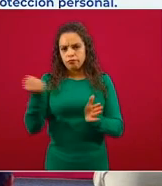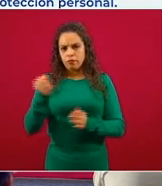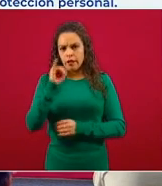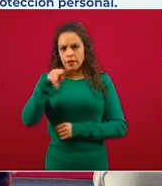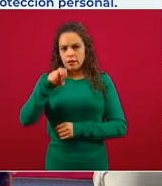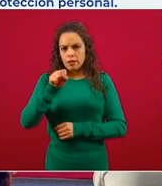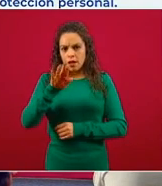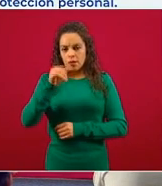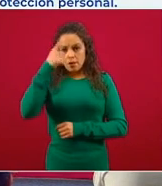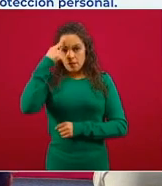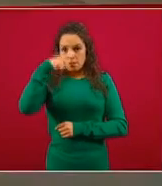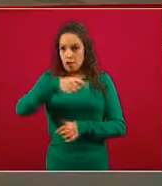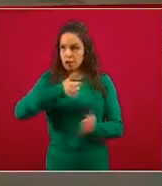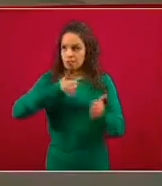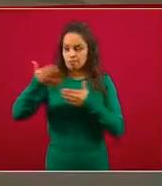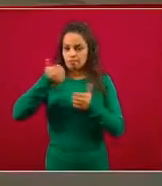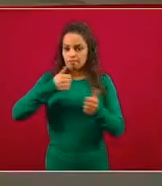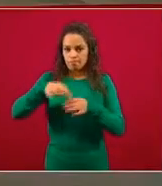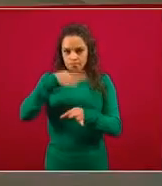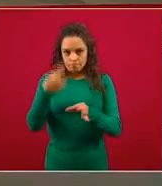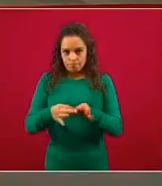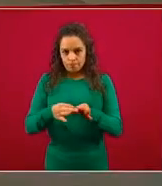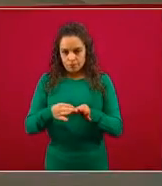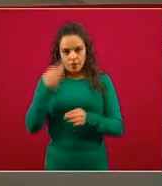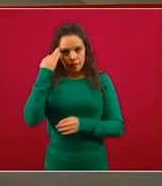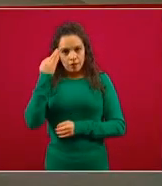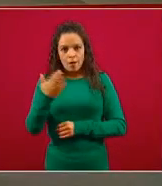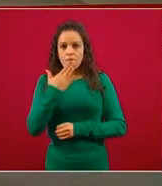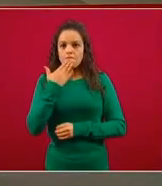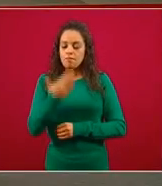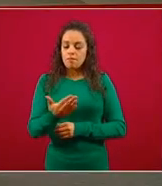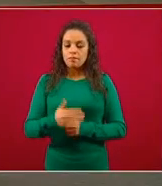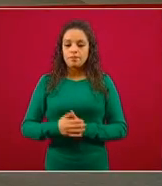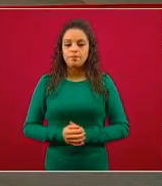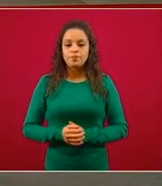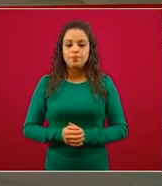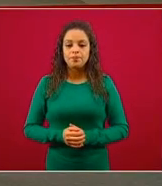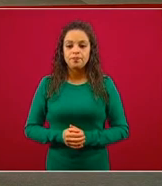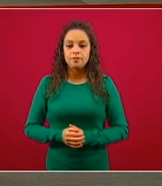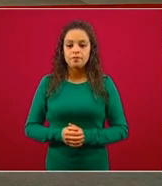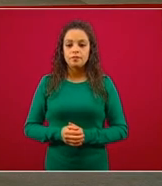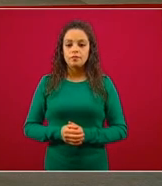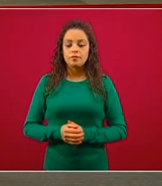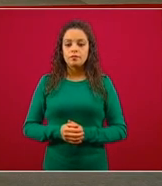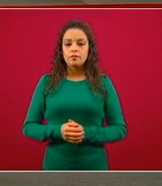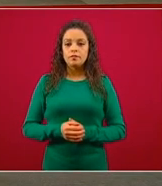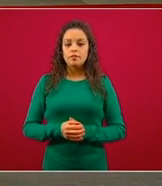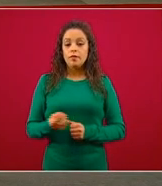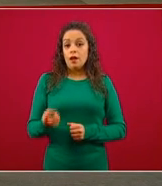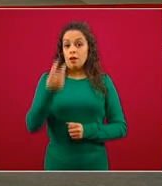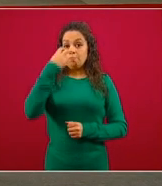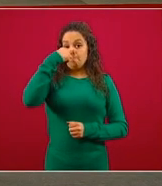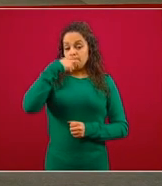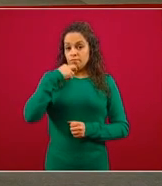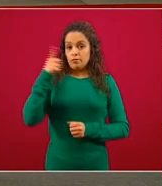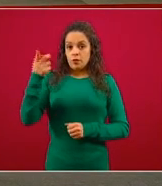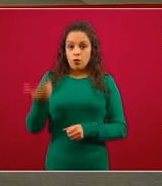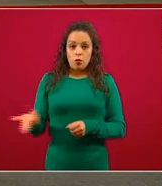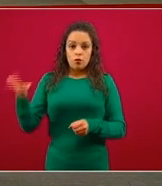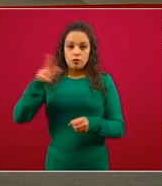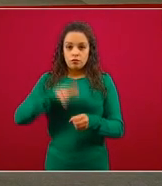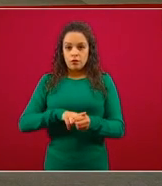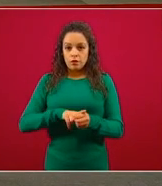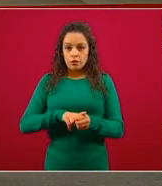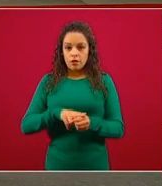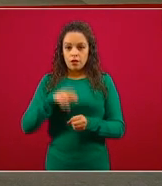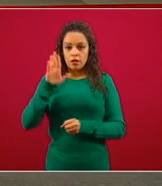done on behalf of INSABI. There was a problem with oxygen at their civil hospital. This was a